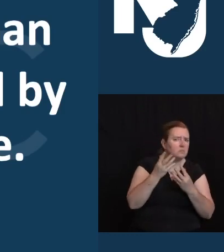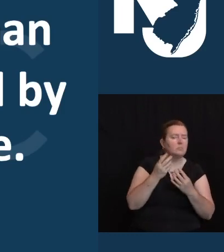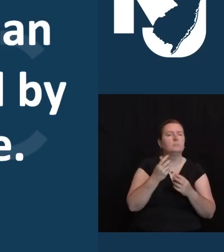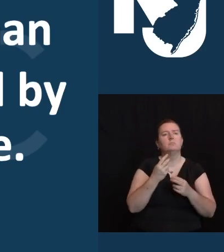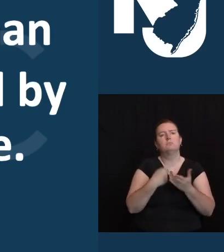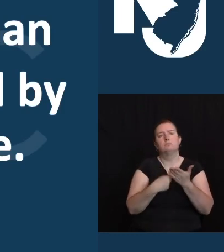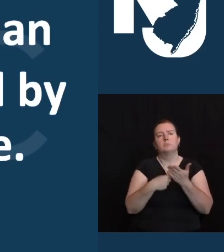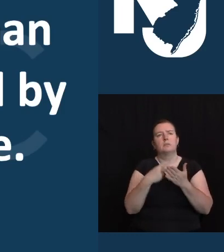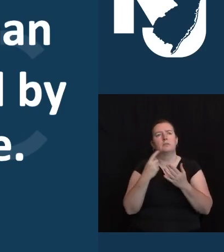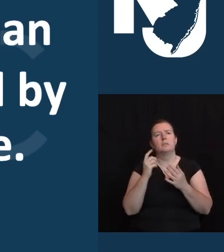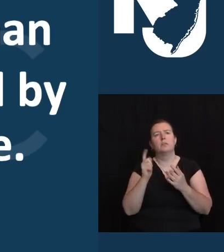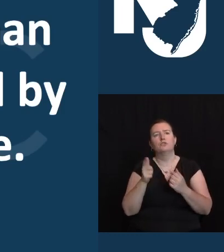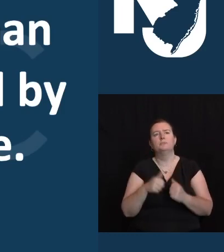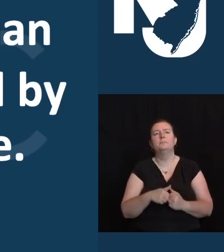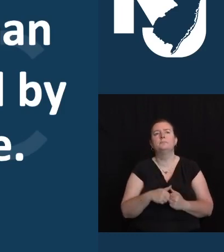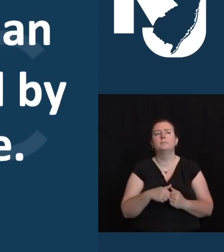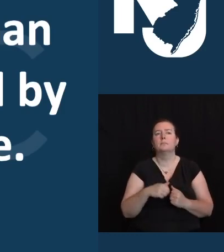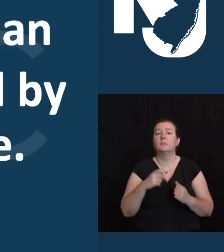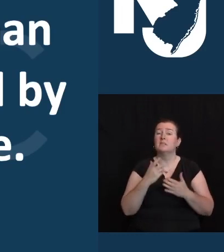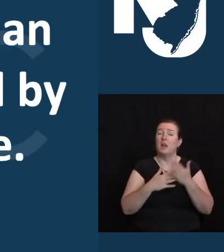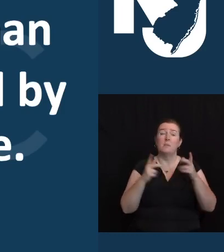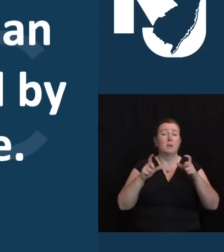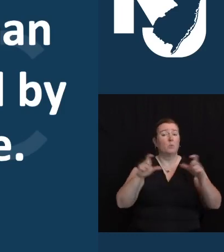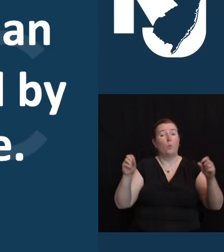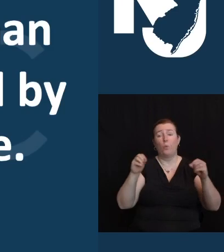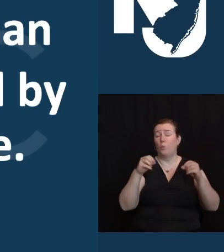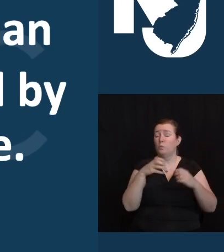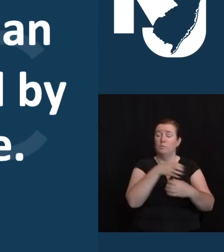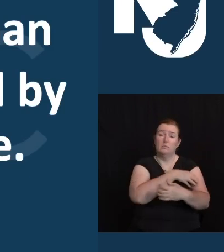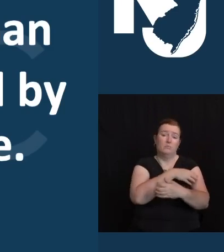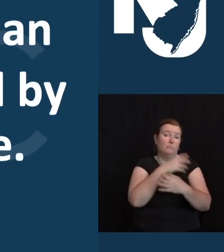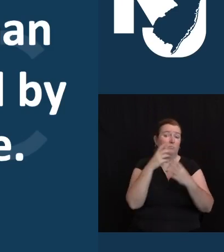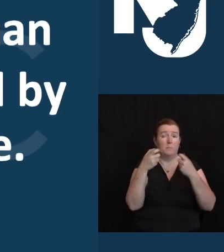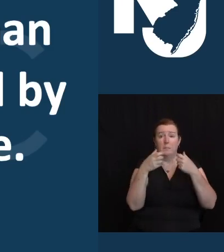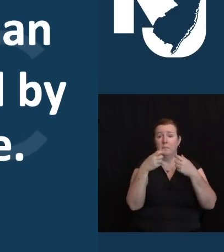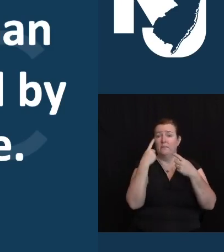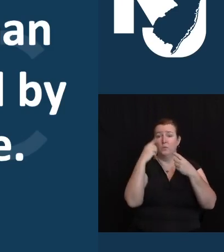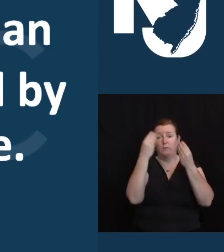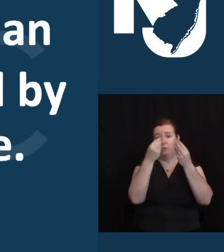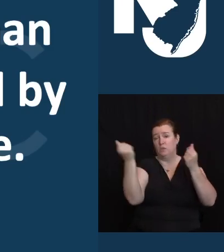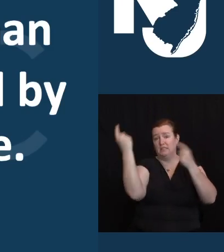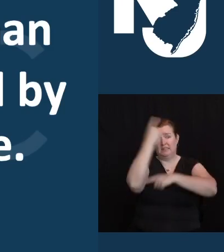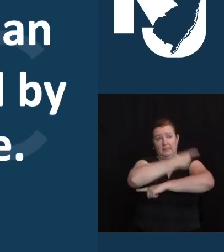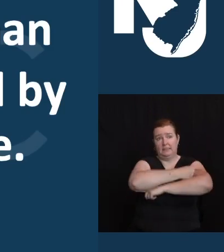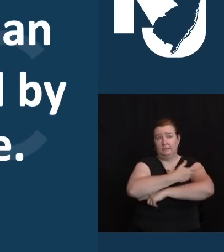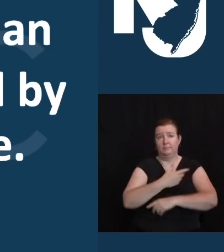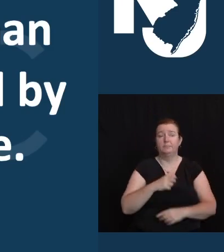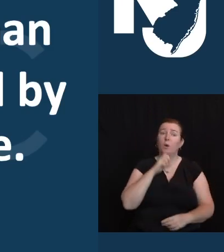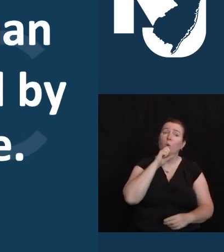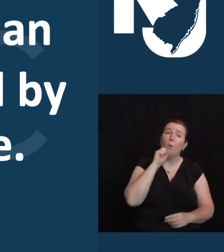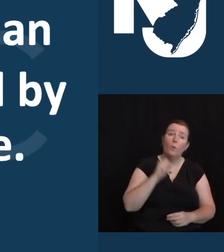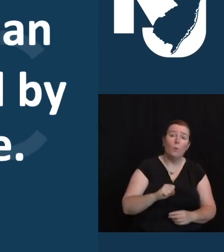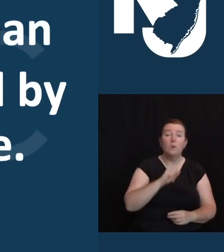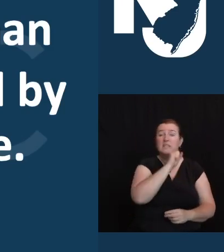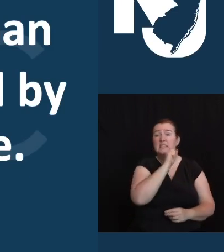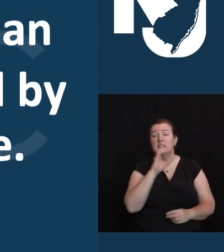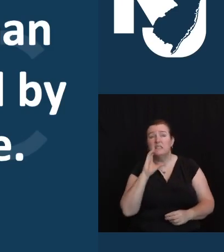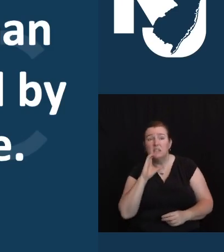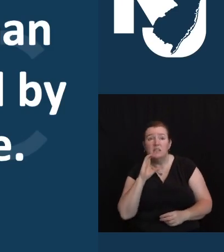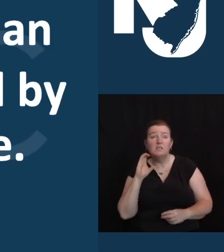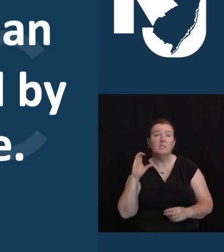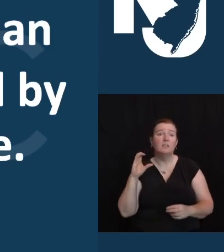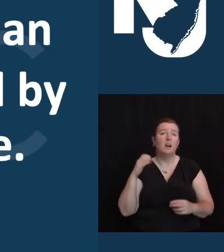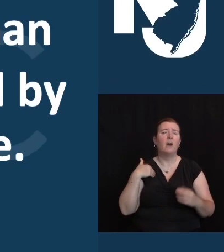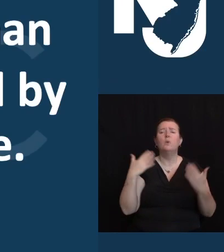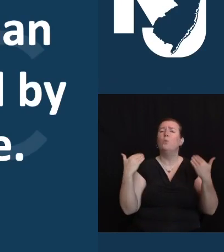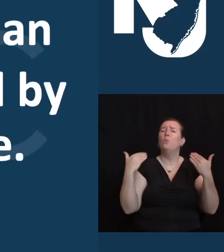in days, and if they're elderly or vulnerable, those cooling centers at 211 are incredibly important to keep in mind. And